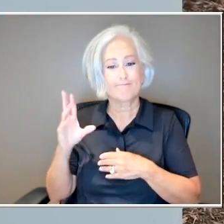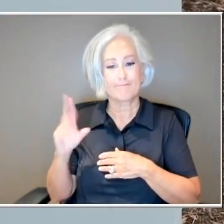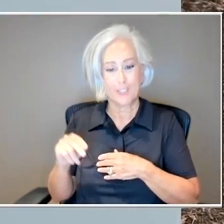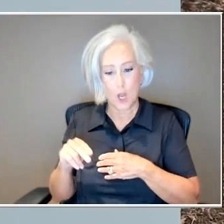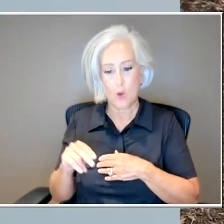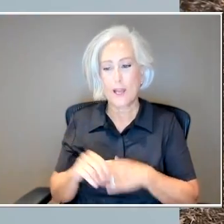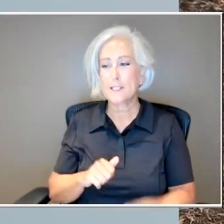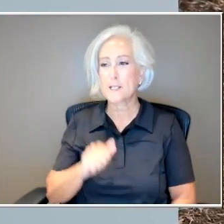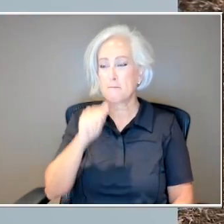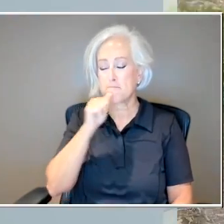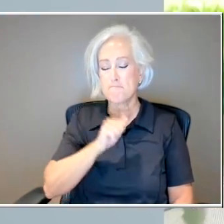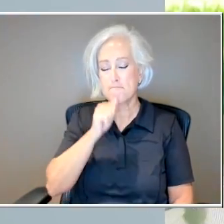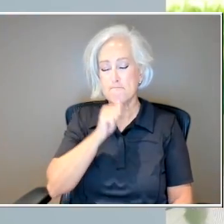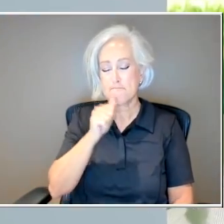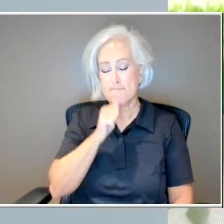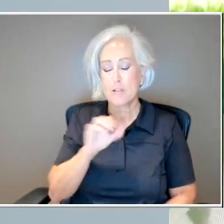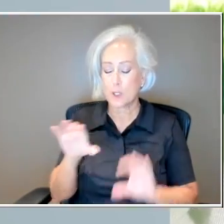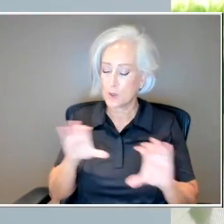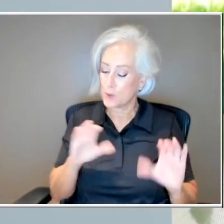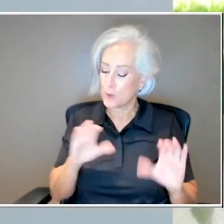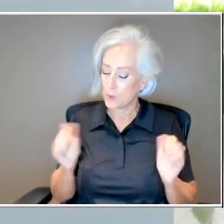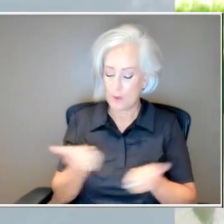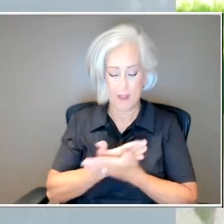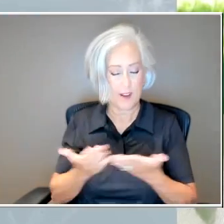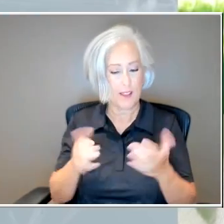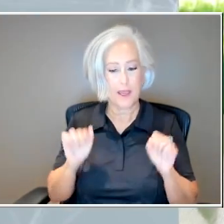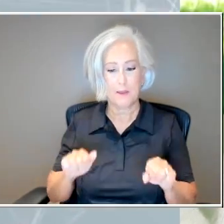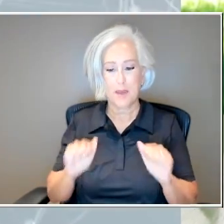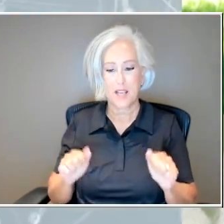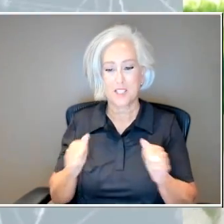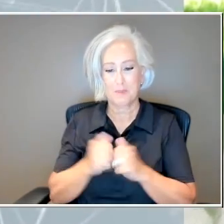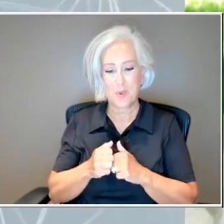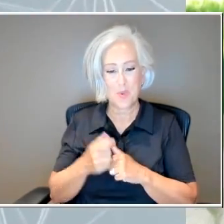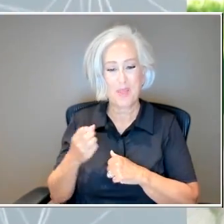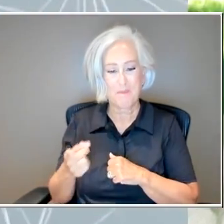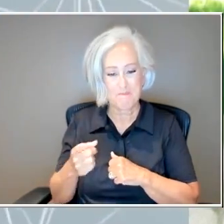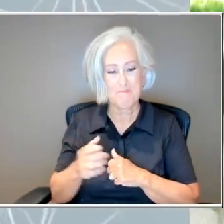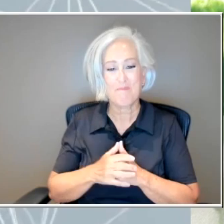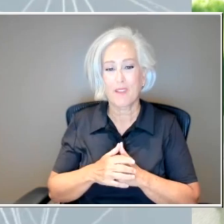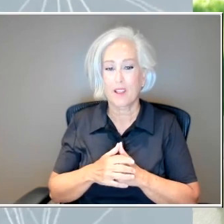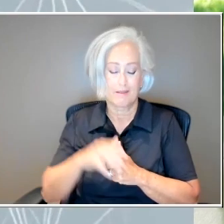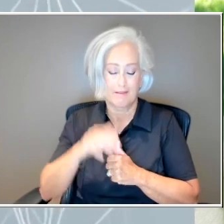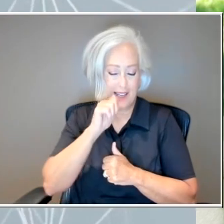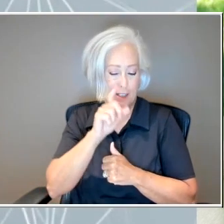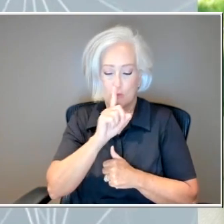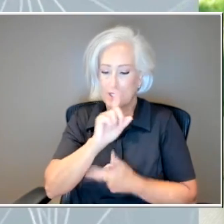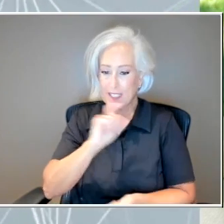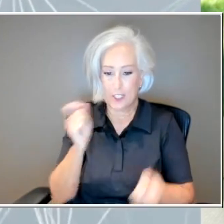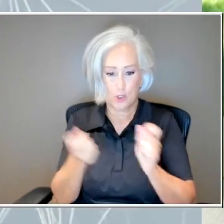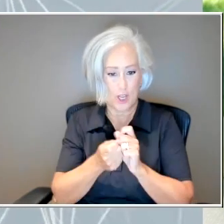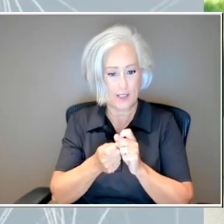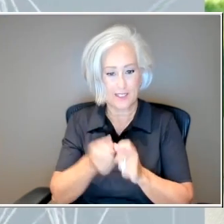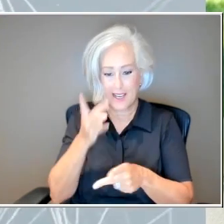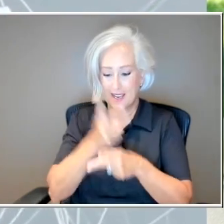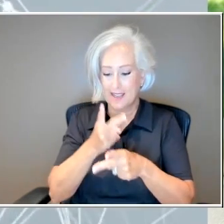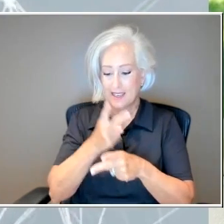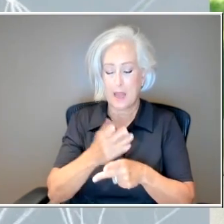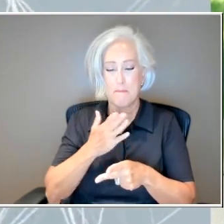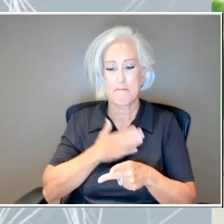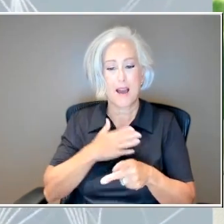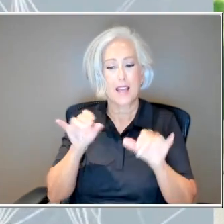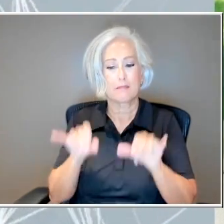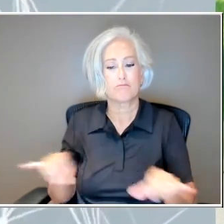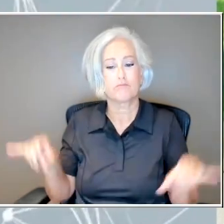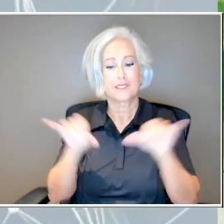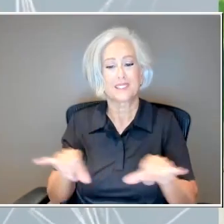just keep doing everything I did with him. I didn't really change much of anything. I kept my routines and I just told him grandma's going to get better. And these